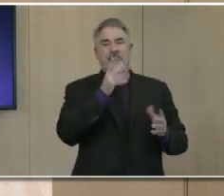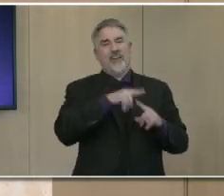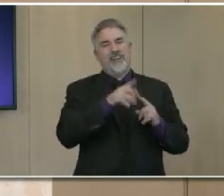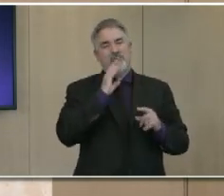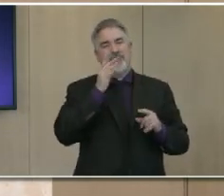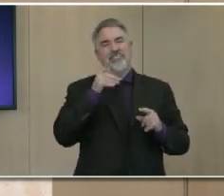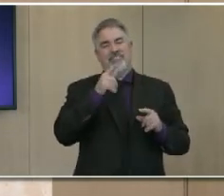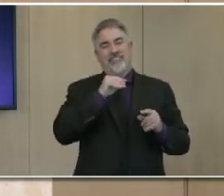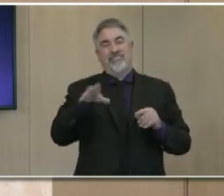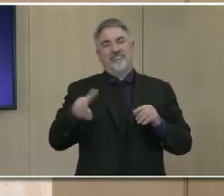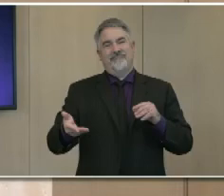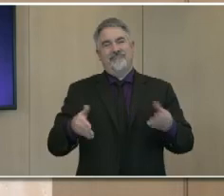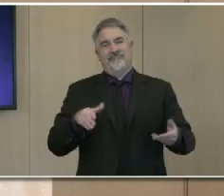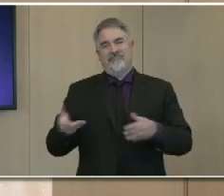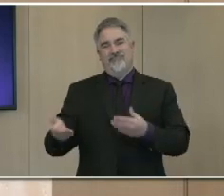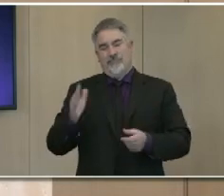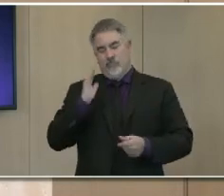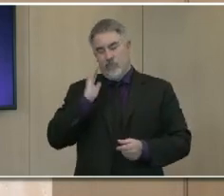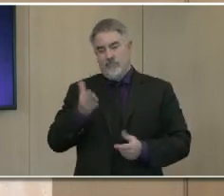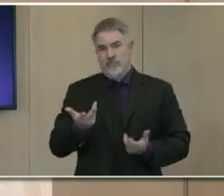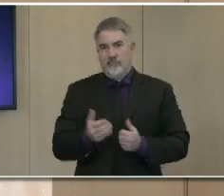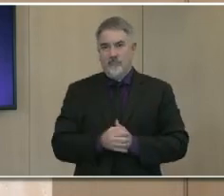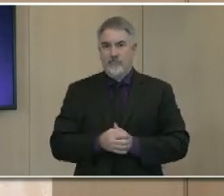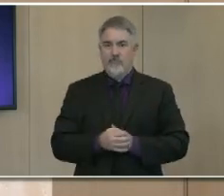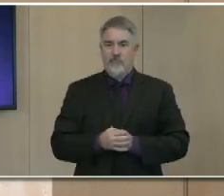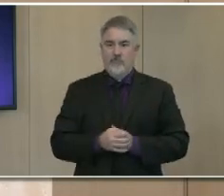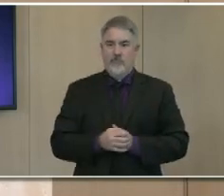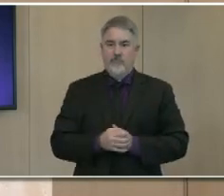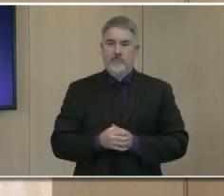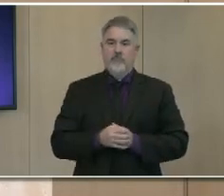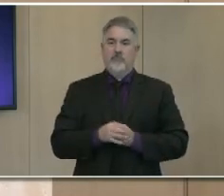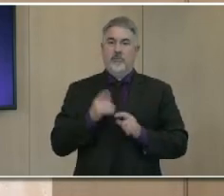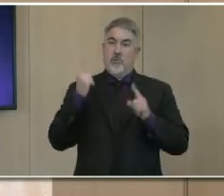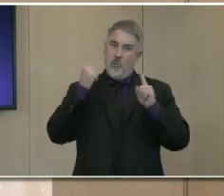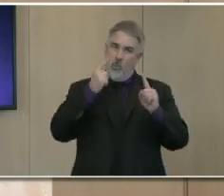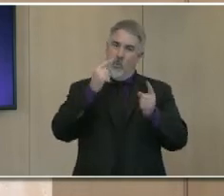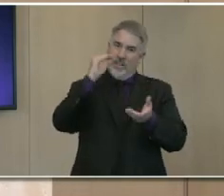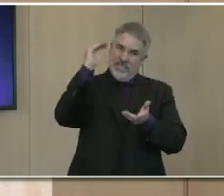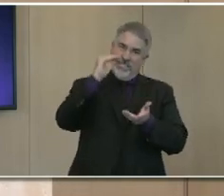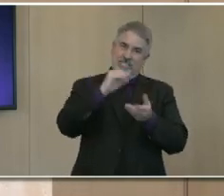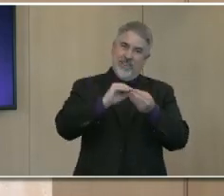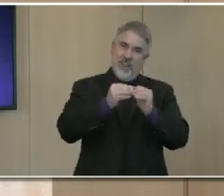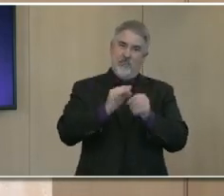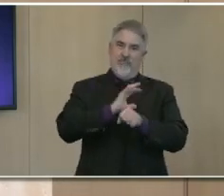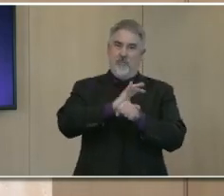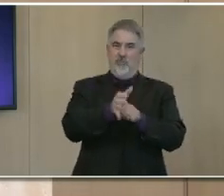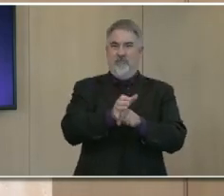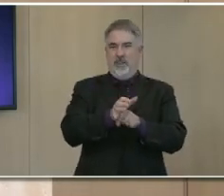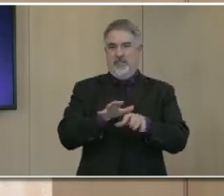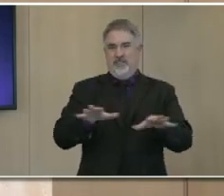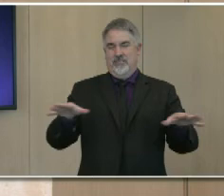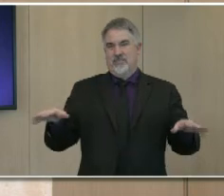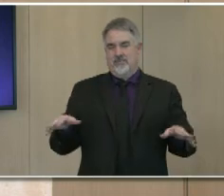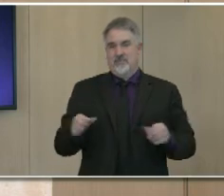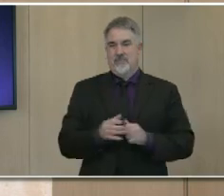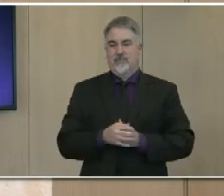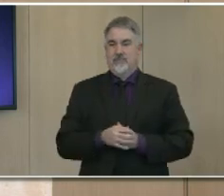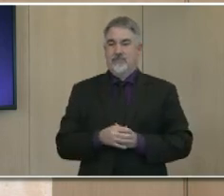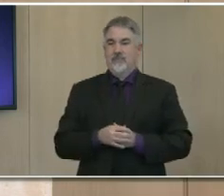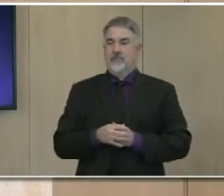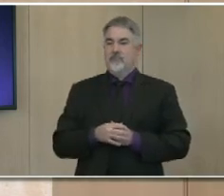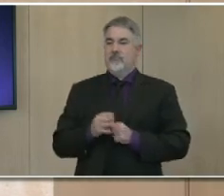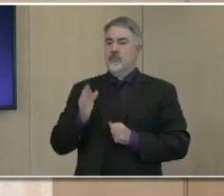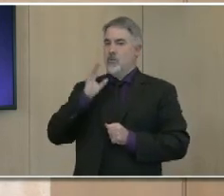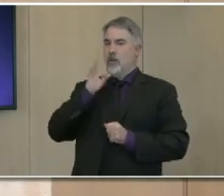But as answering specifically the question about race and ethnicity, we do hope to get that information out. Thank you,